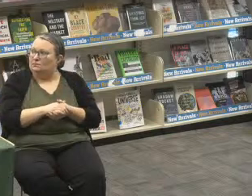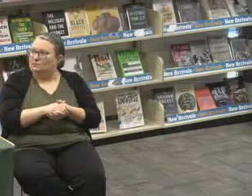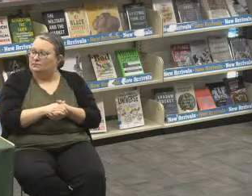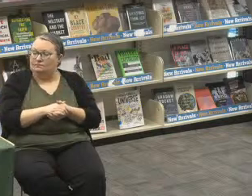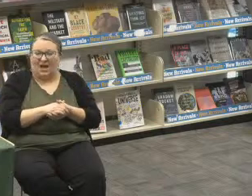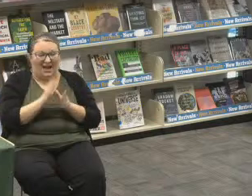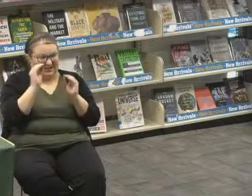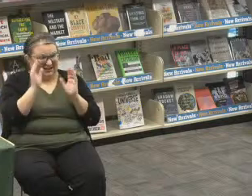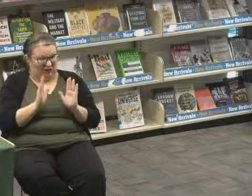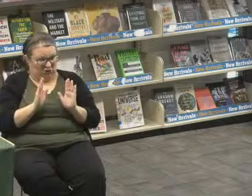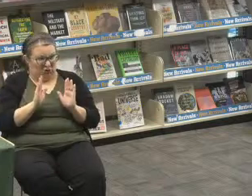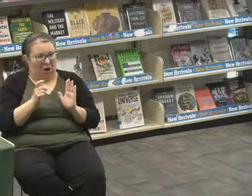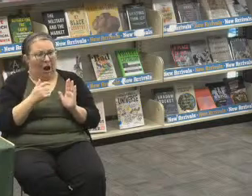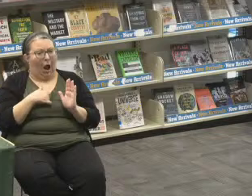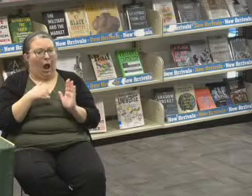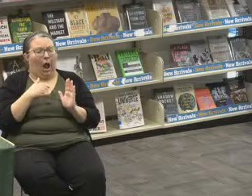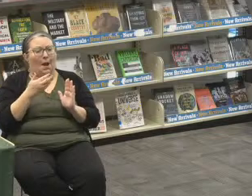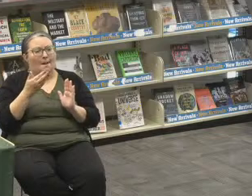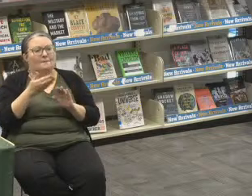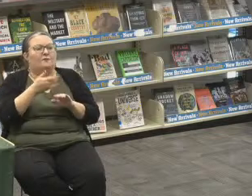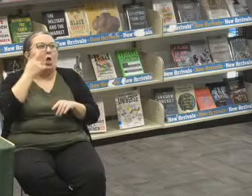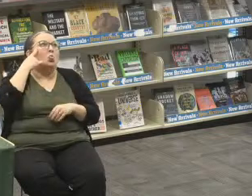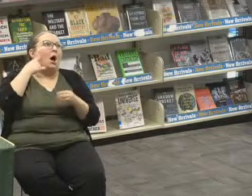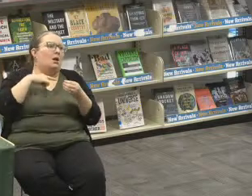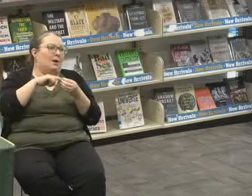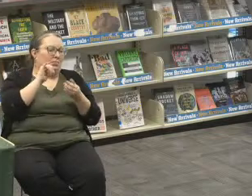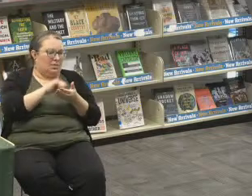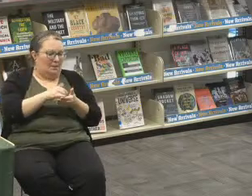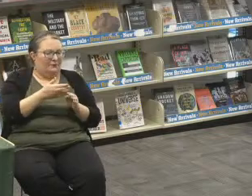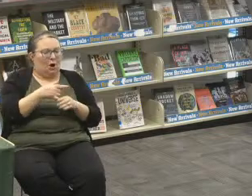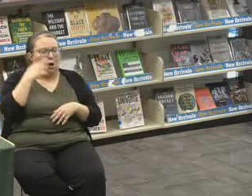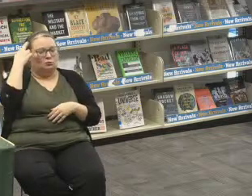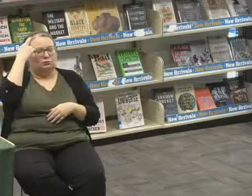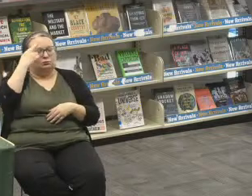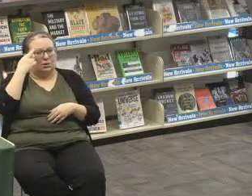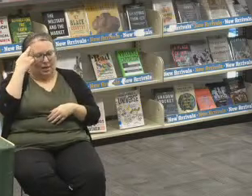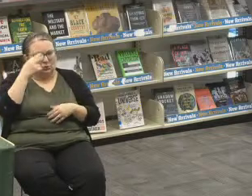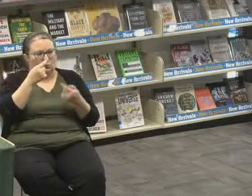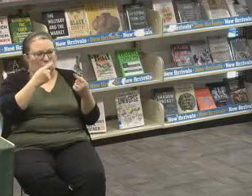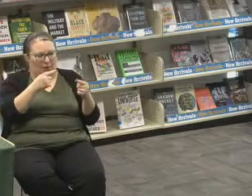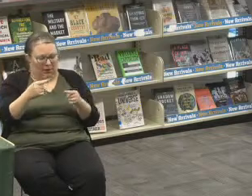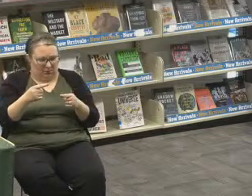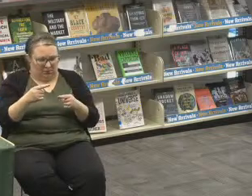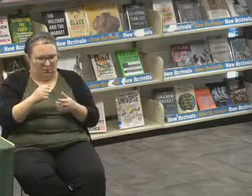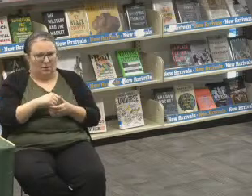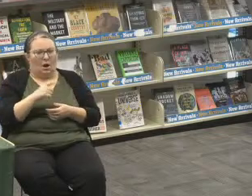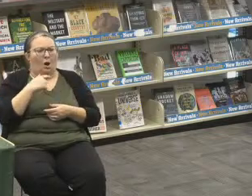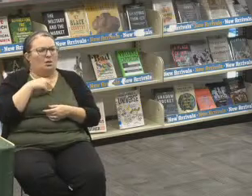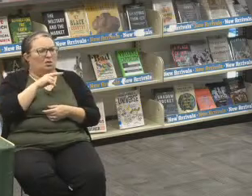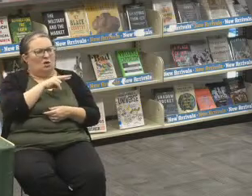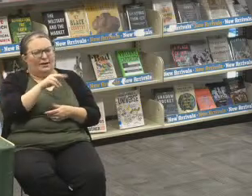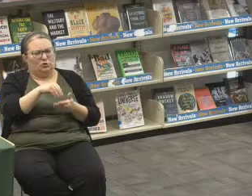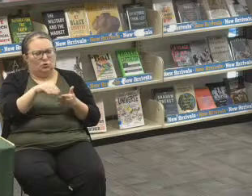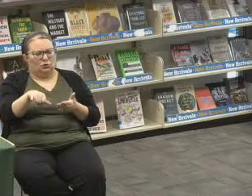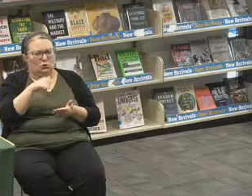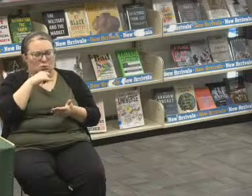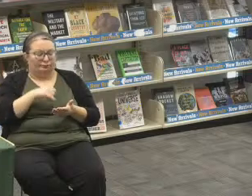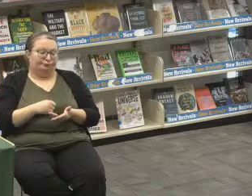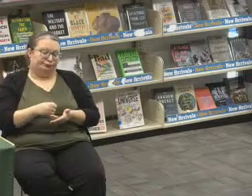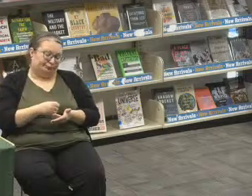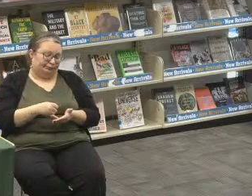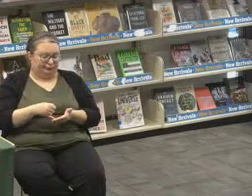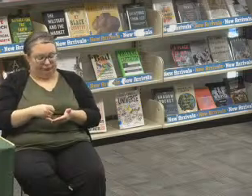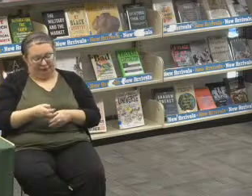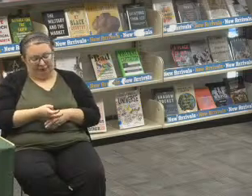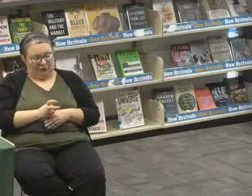As a teacher, I've often, before I thought about this and before I realized what was going on, would take a look at students that were doodling, that